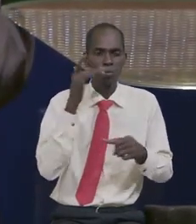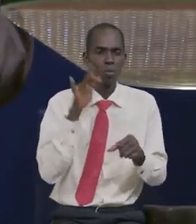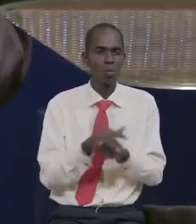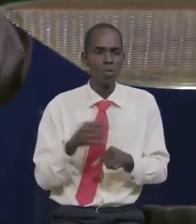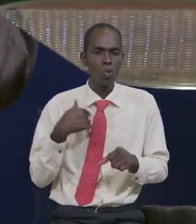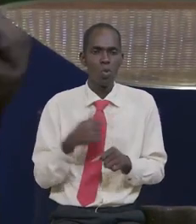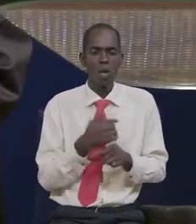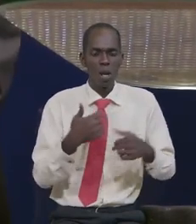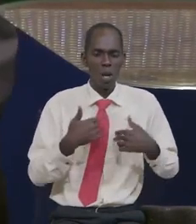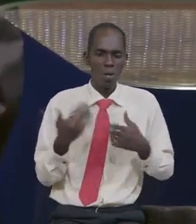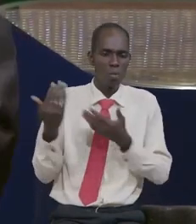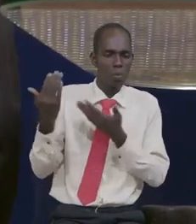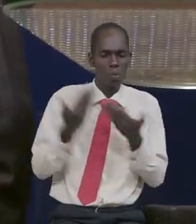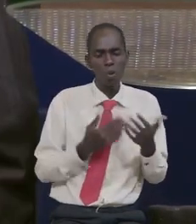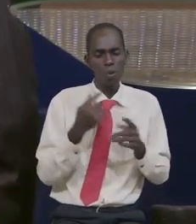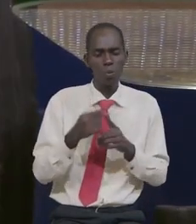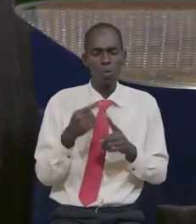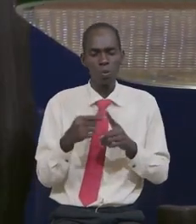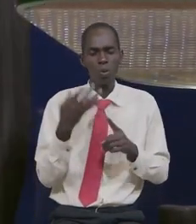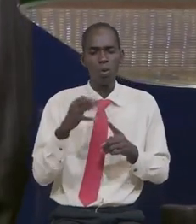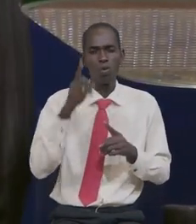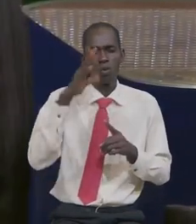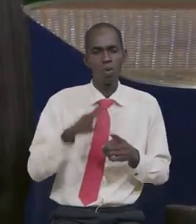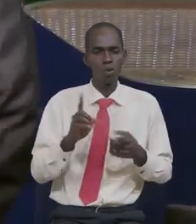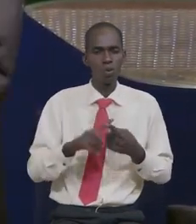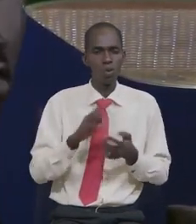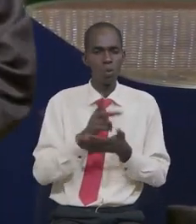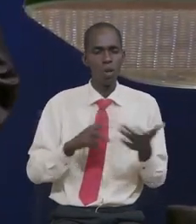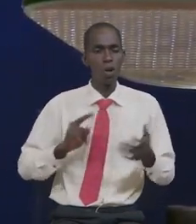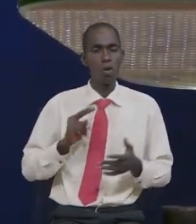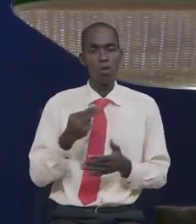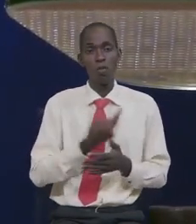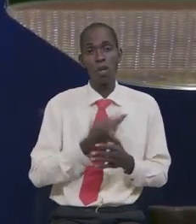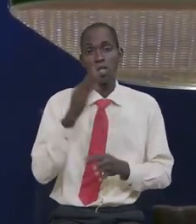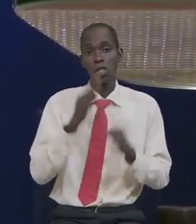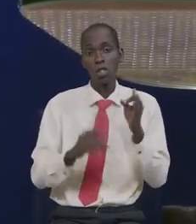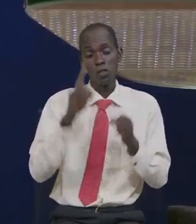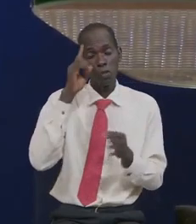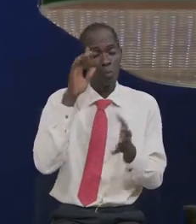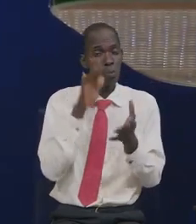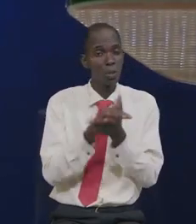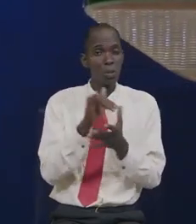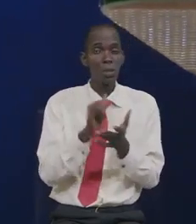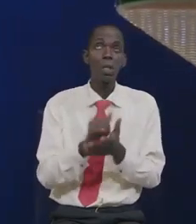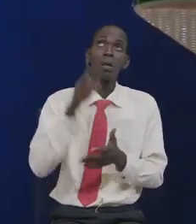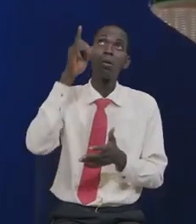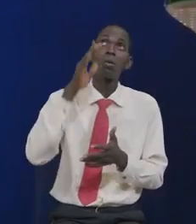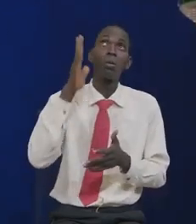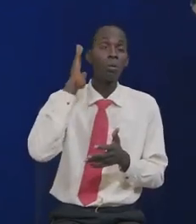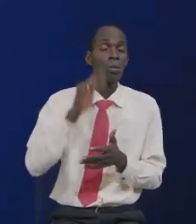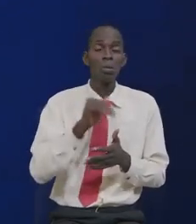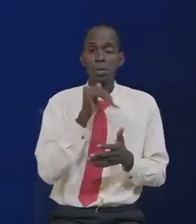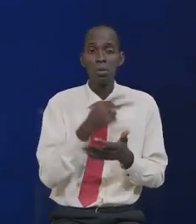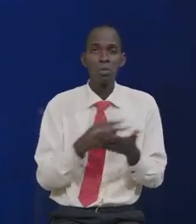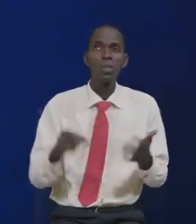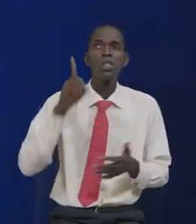internalized His promise. And we believe that God will not fail. He knows the meaning of that promise He